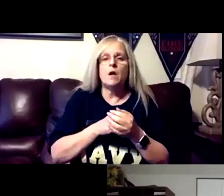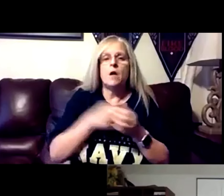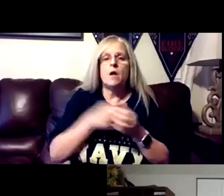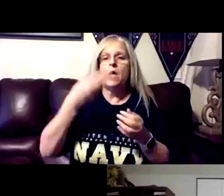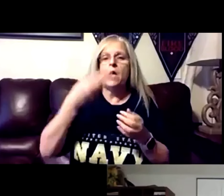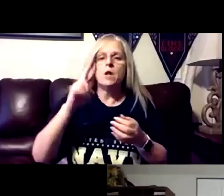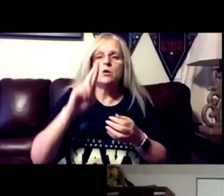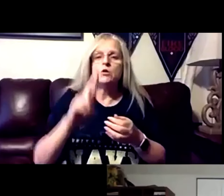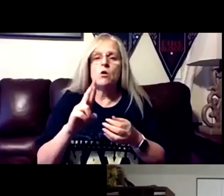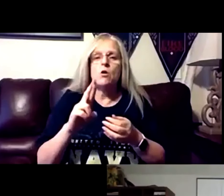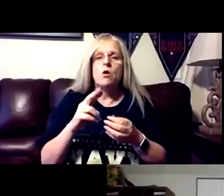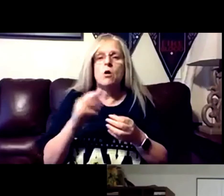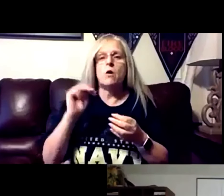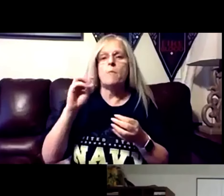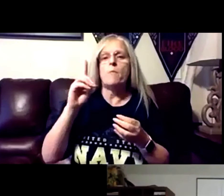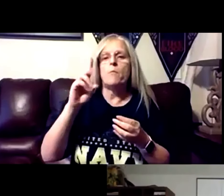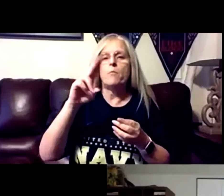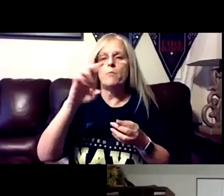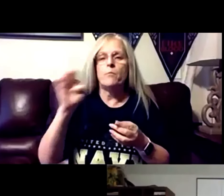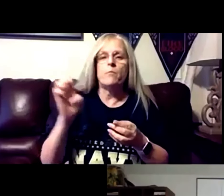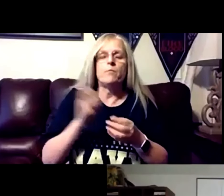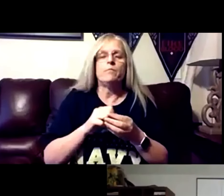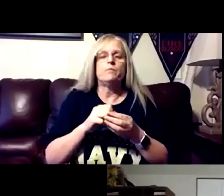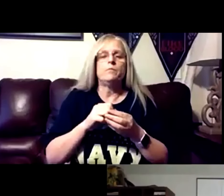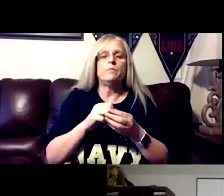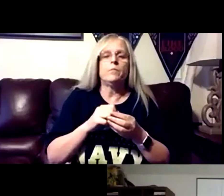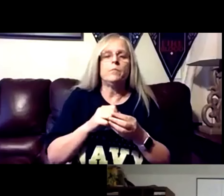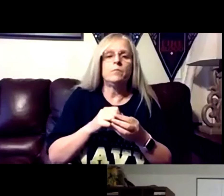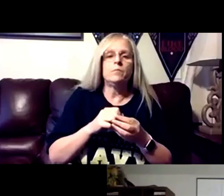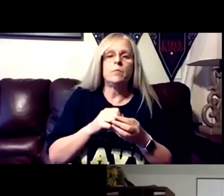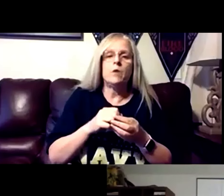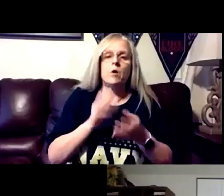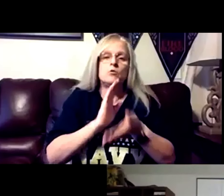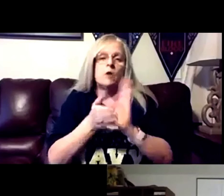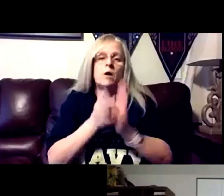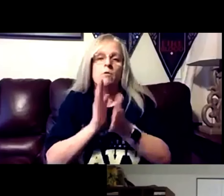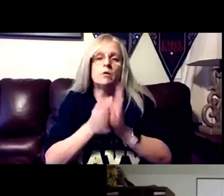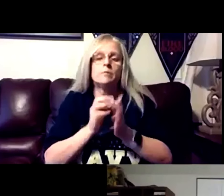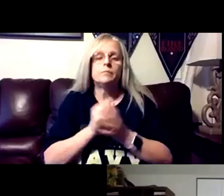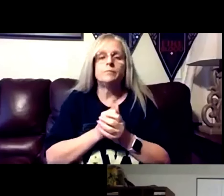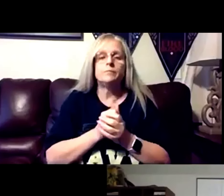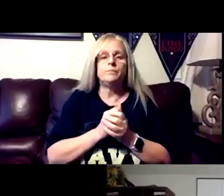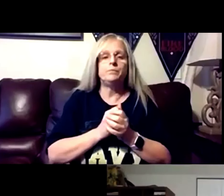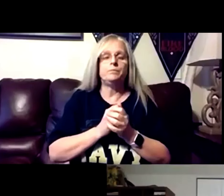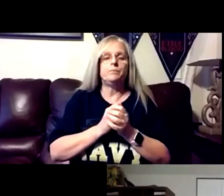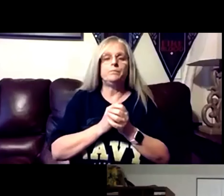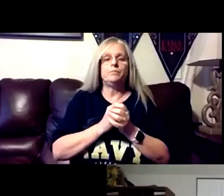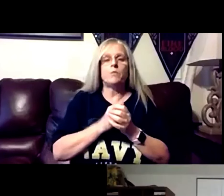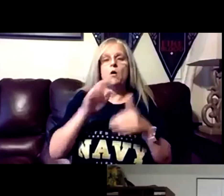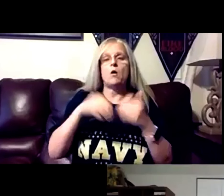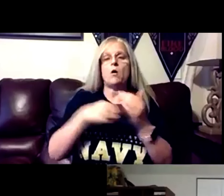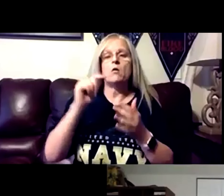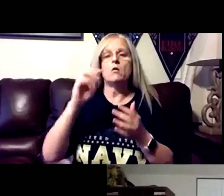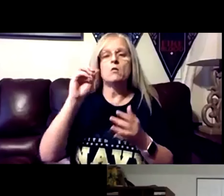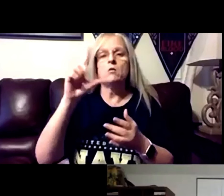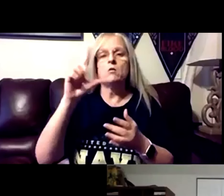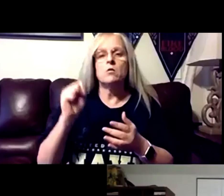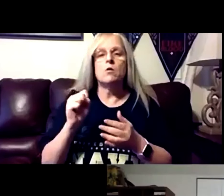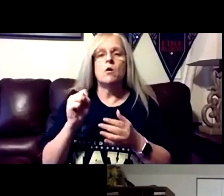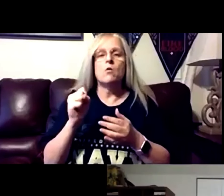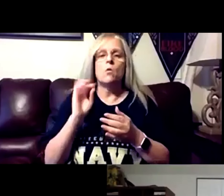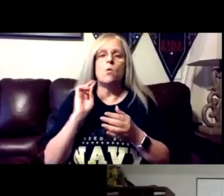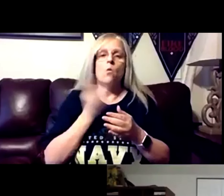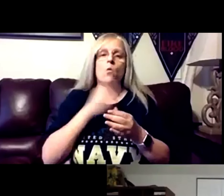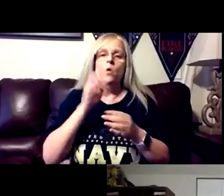HR module, human resource module, whether it's traffic. All the tools we use are in that